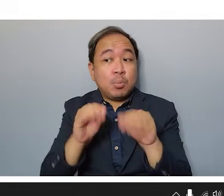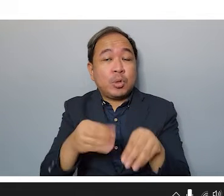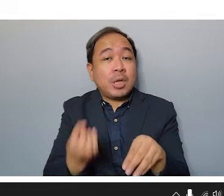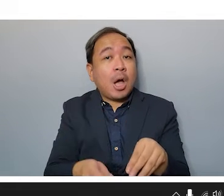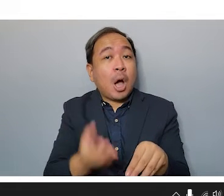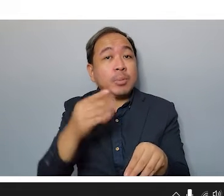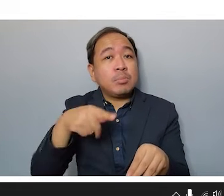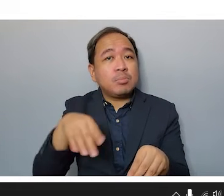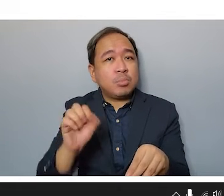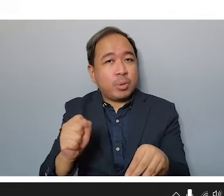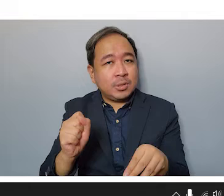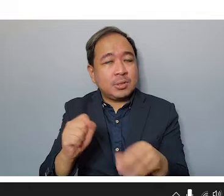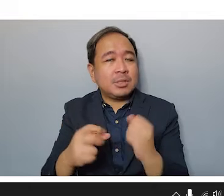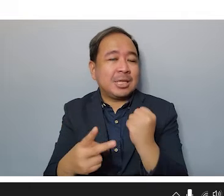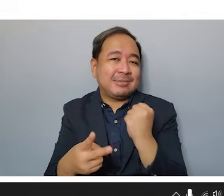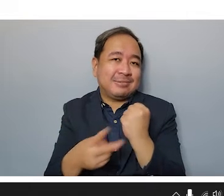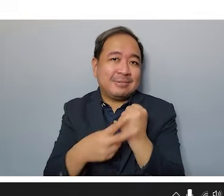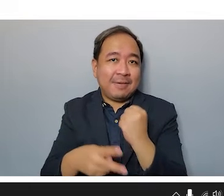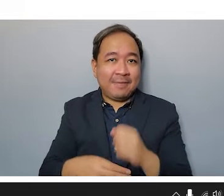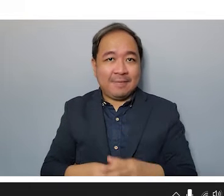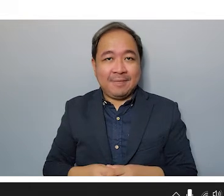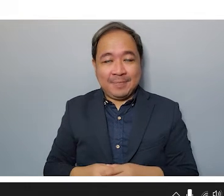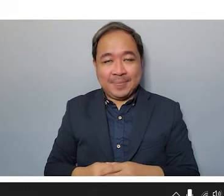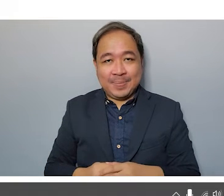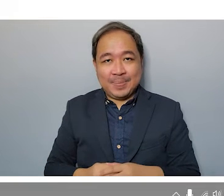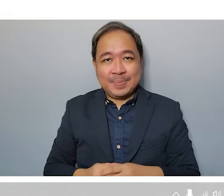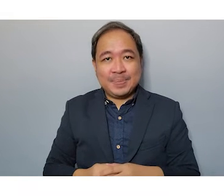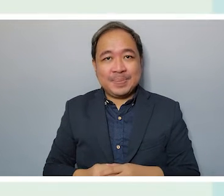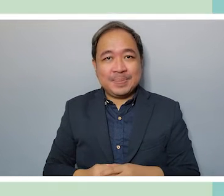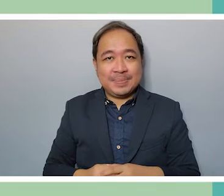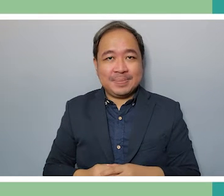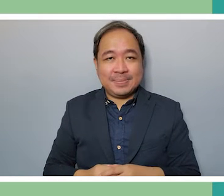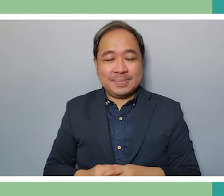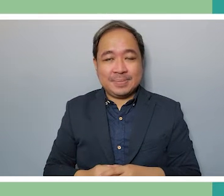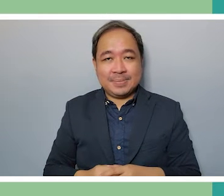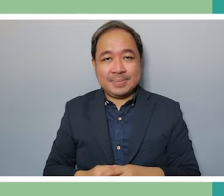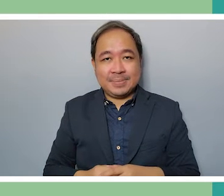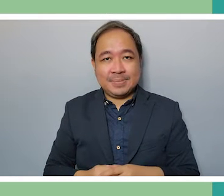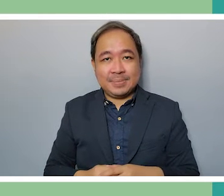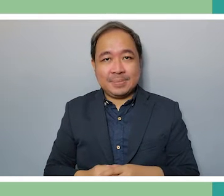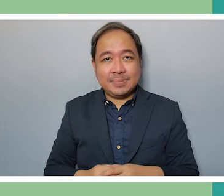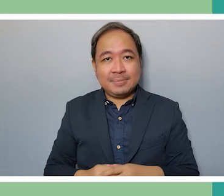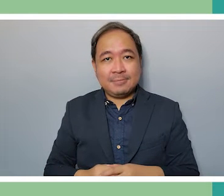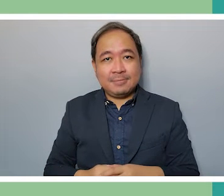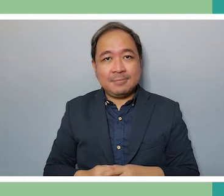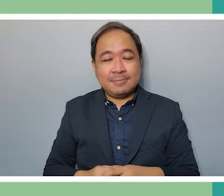in its point value, click your desired save option.